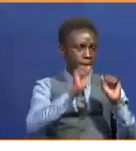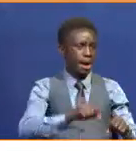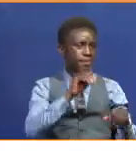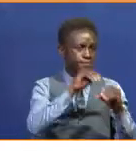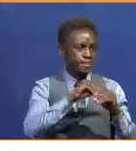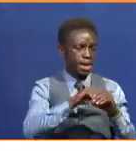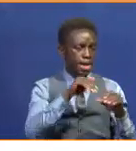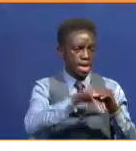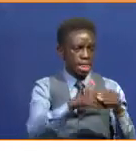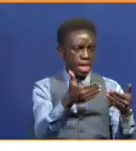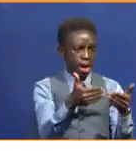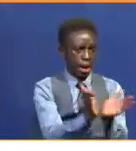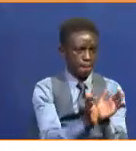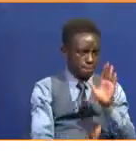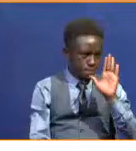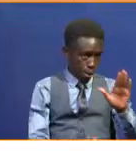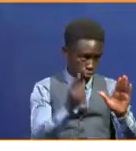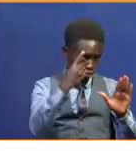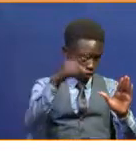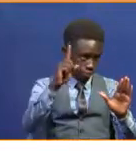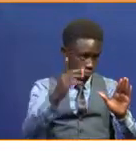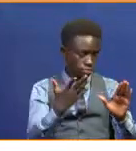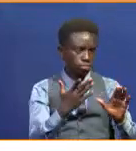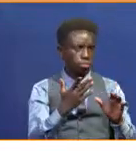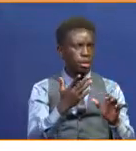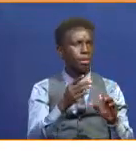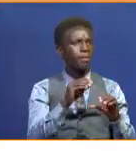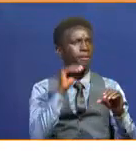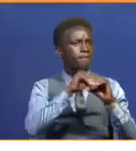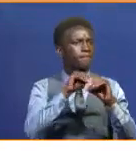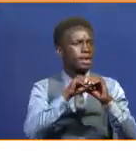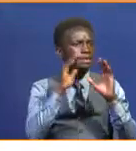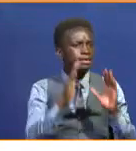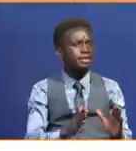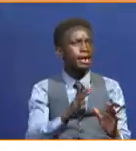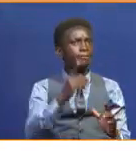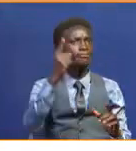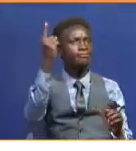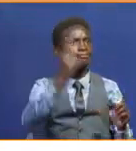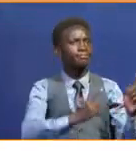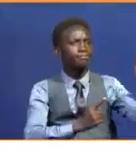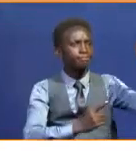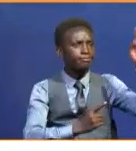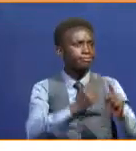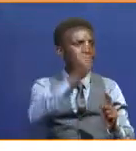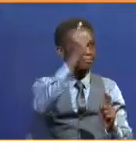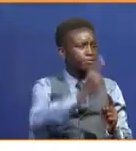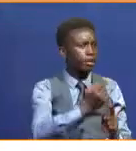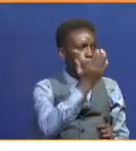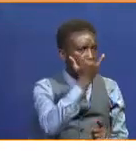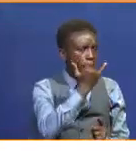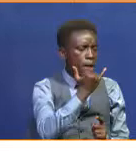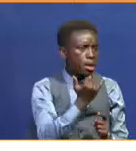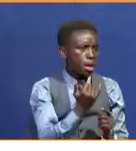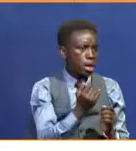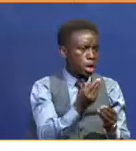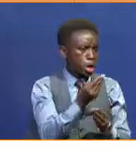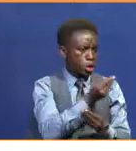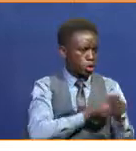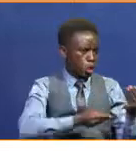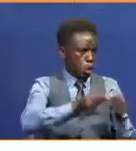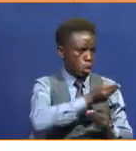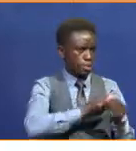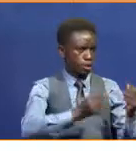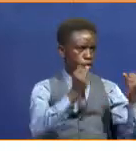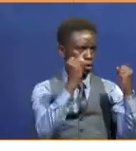right? What is bringing in investors? Is it the economy is robust? And